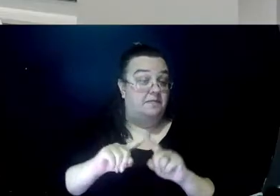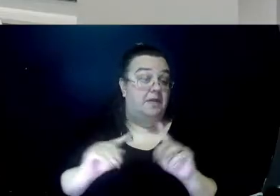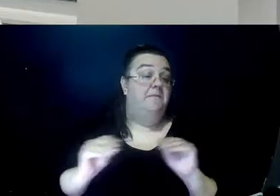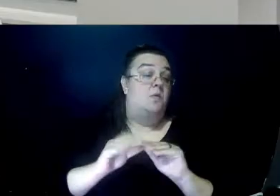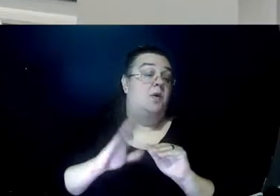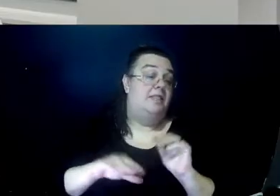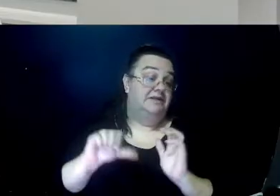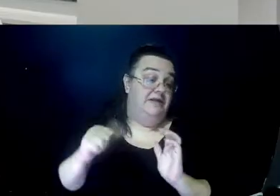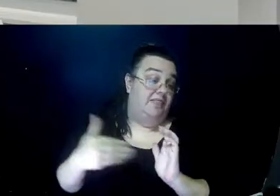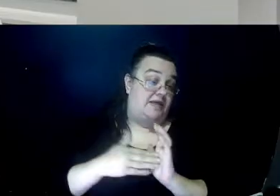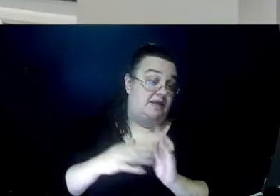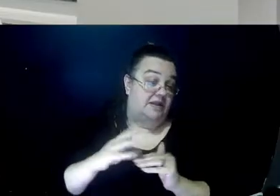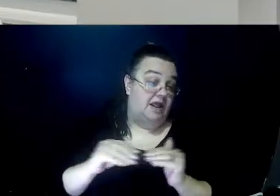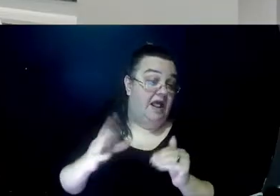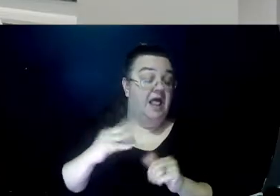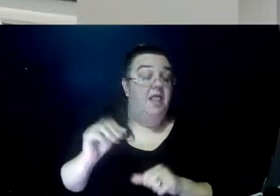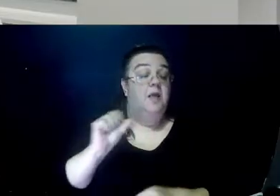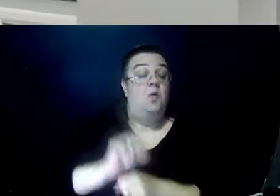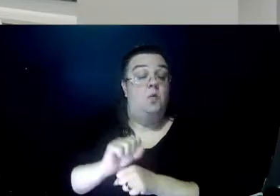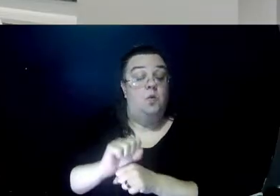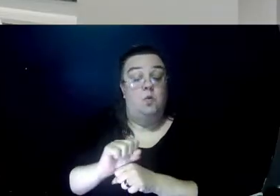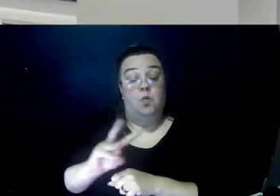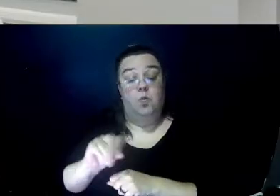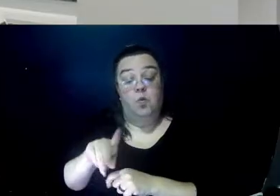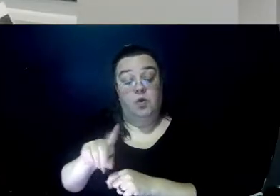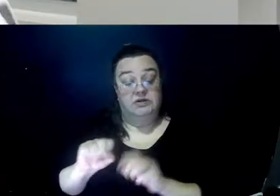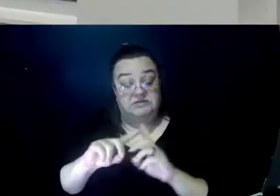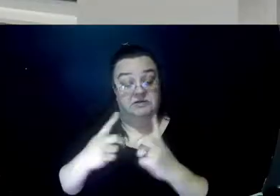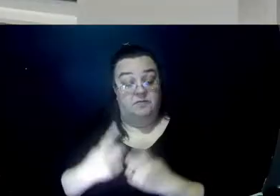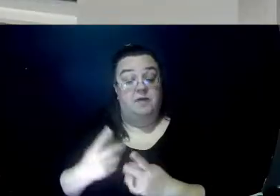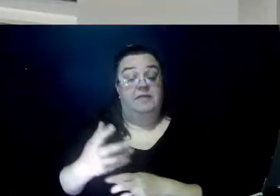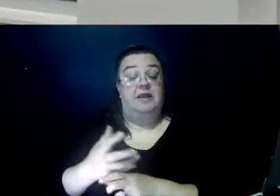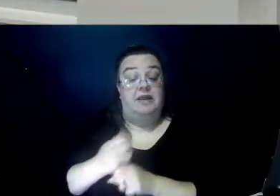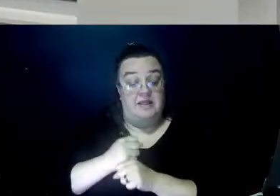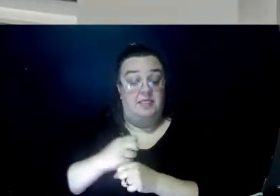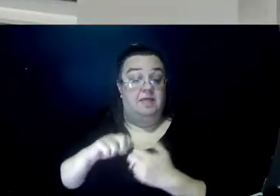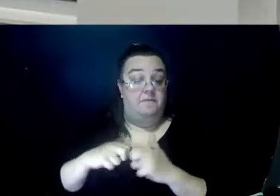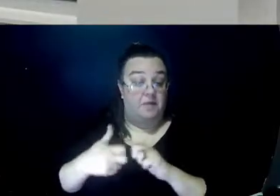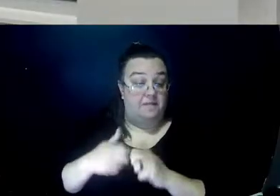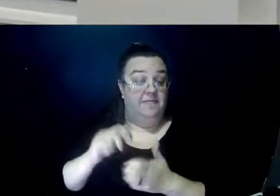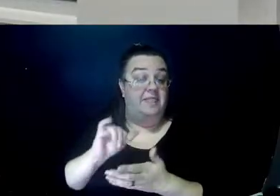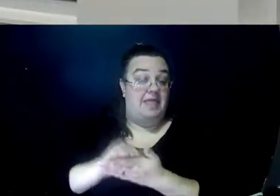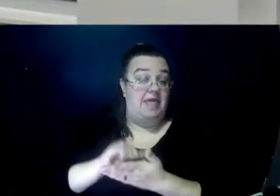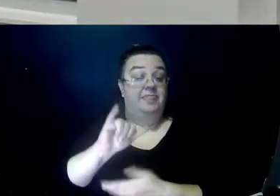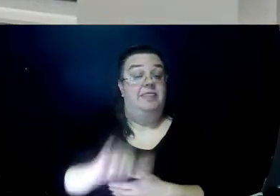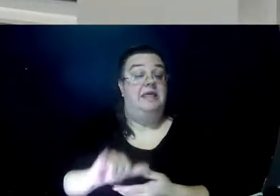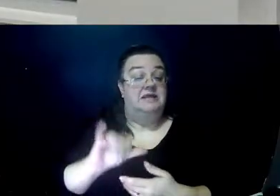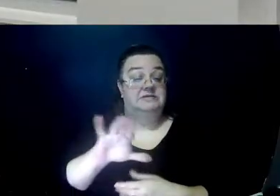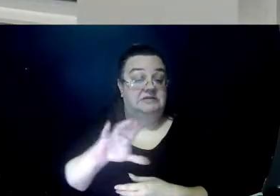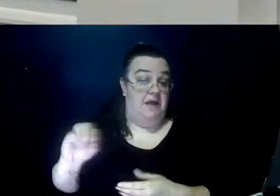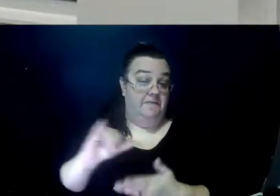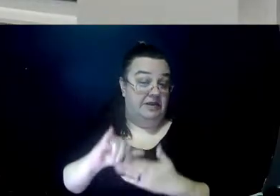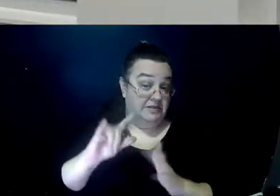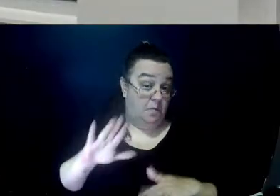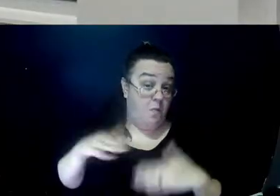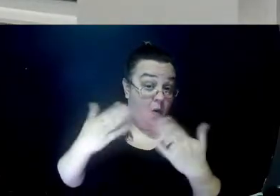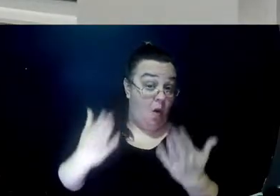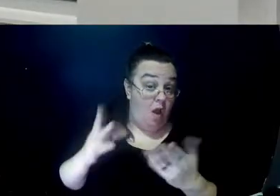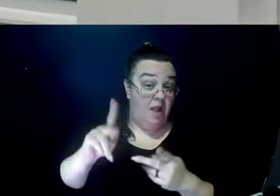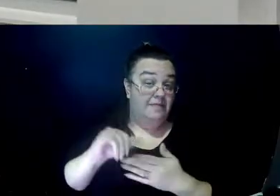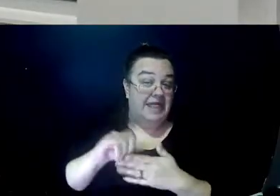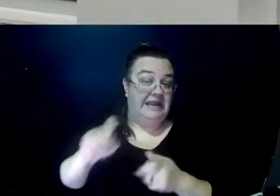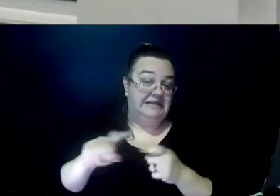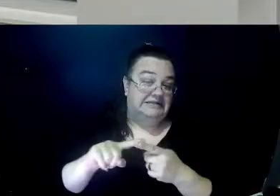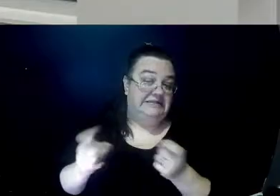$10,000. And the work department gets the problem that this company has brought up that needs to be dealt with near